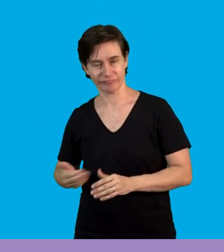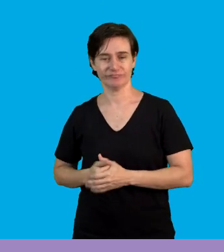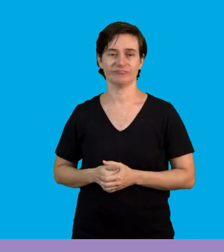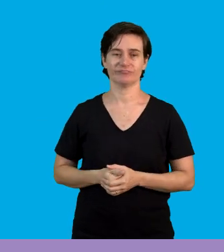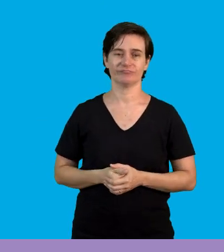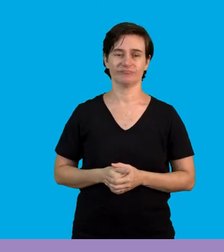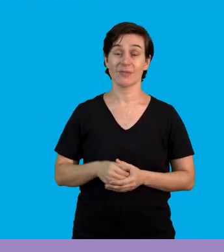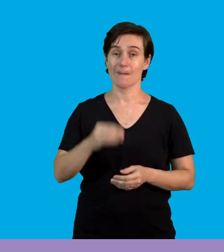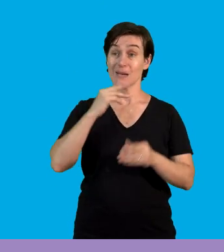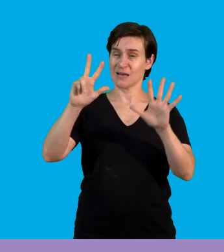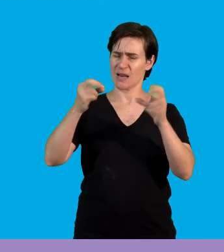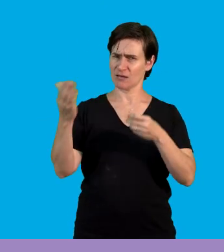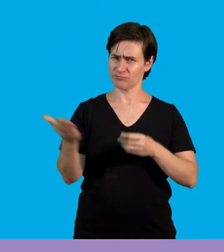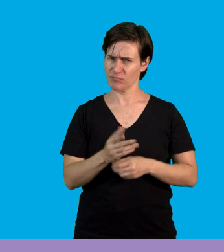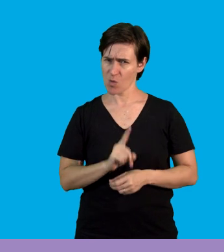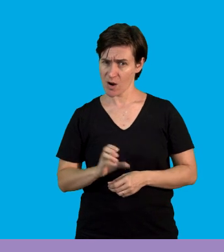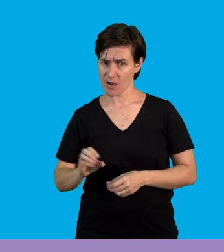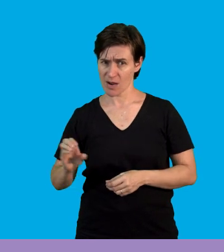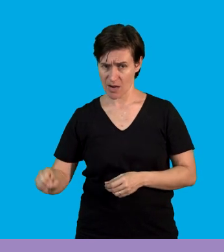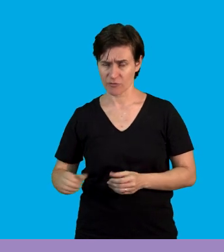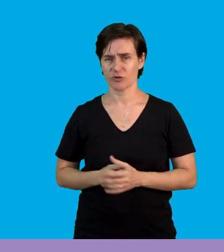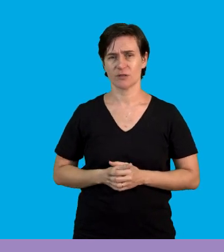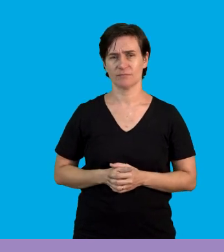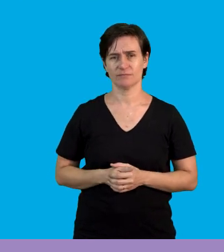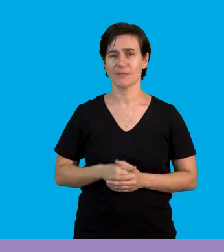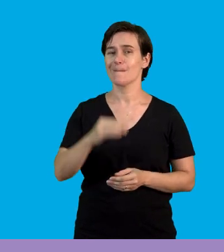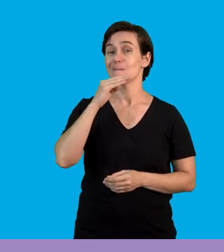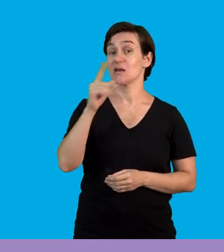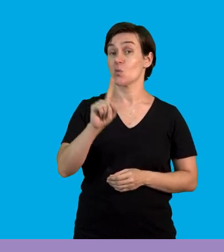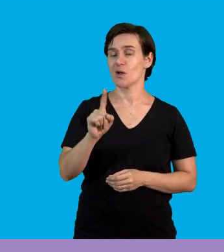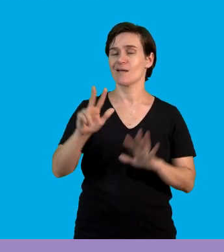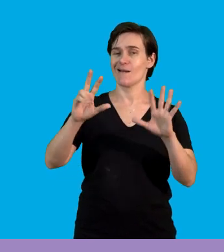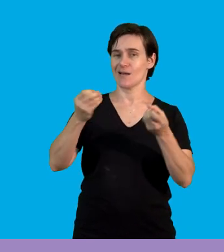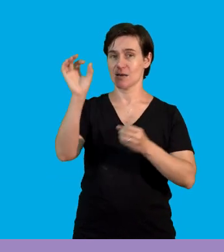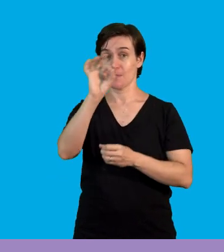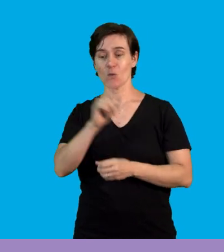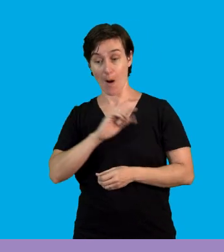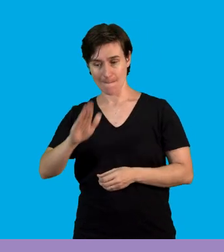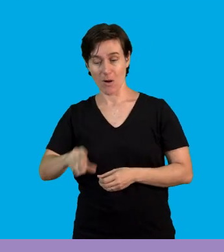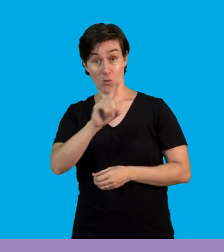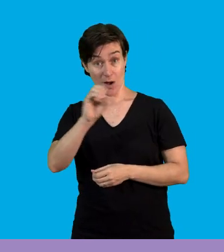100, therefore that value of the numerator is our percentage. So it is 80%.